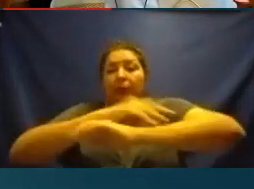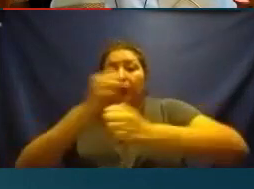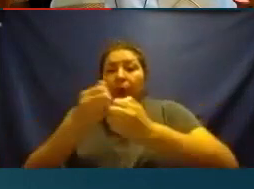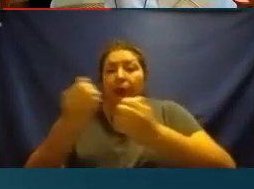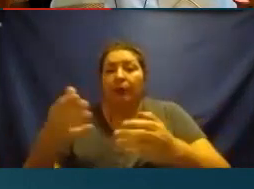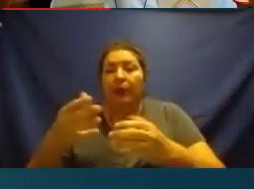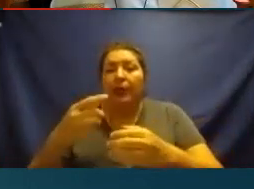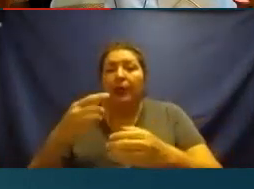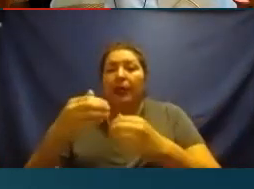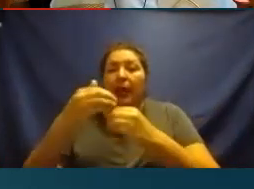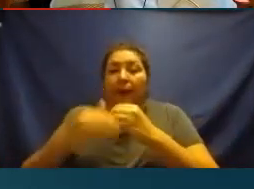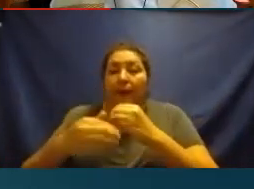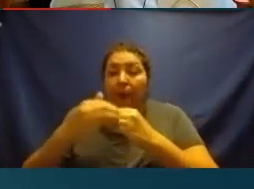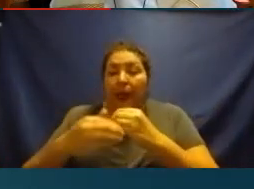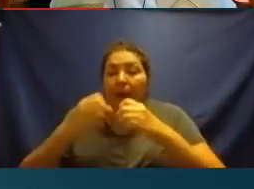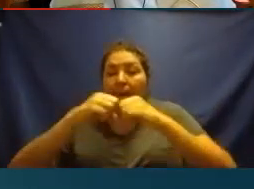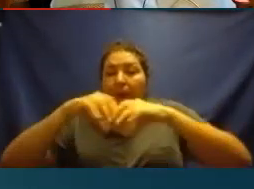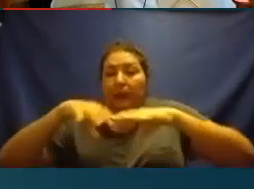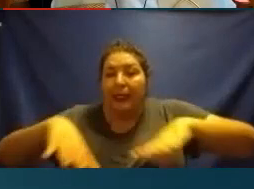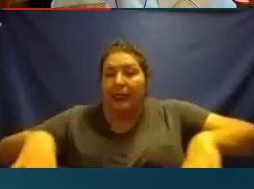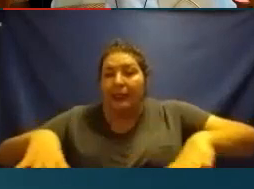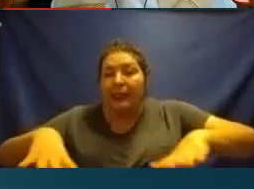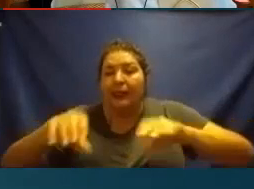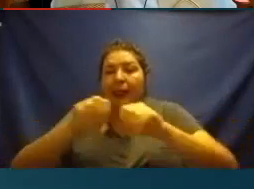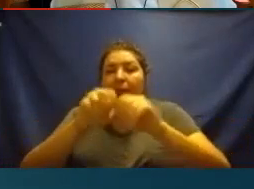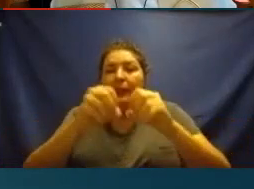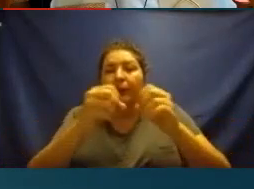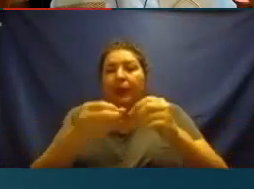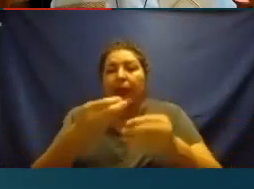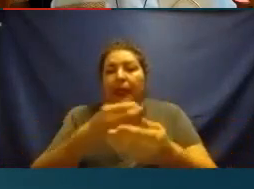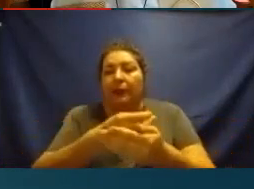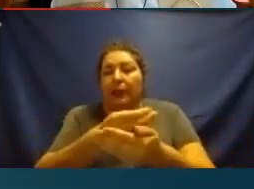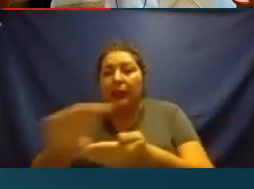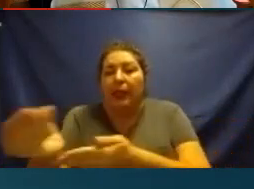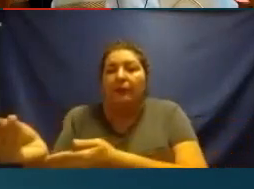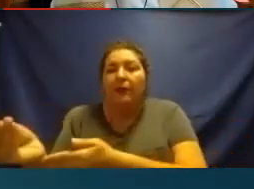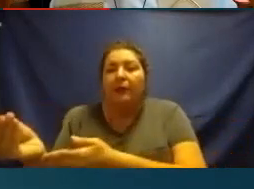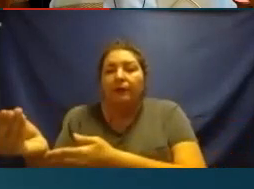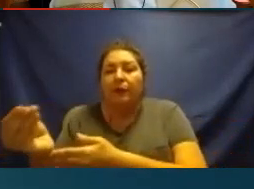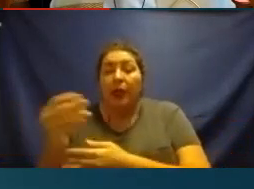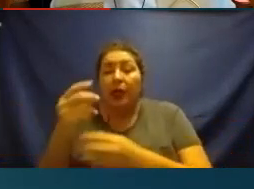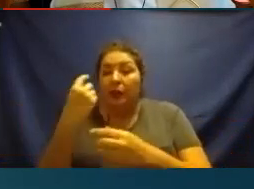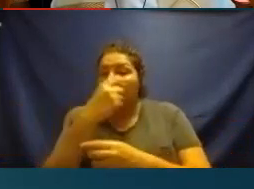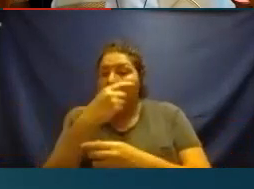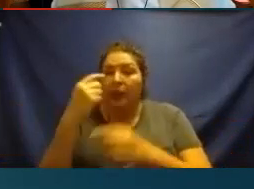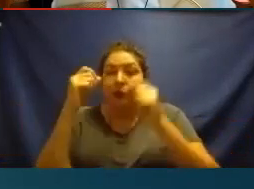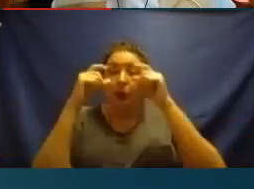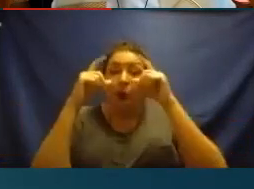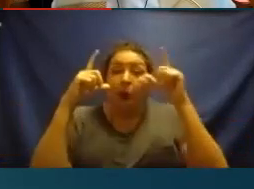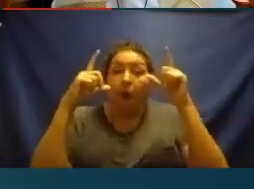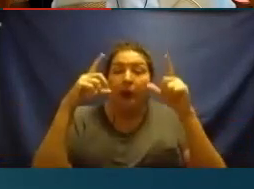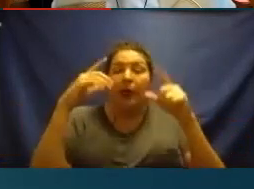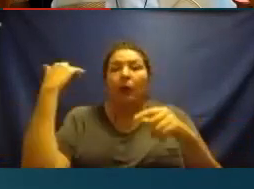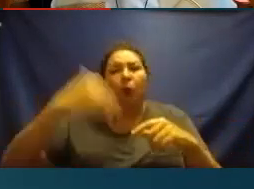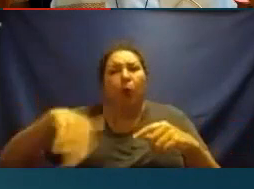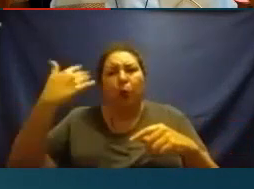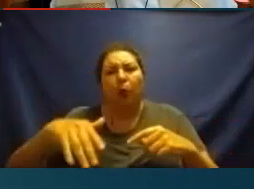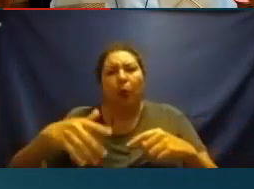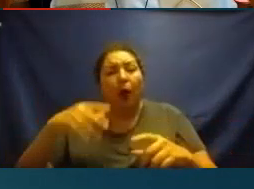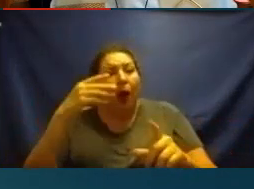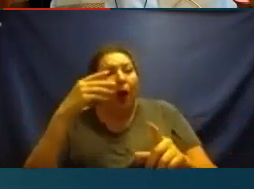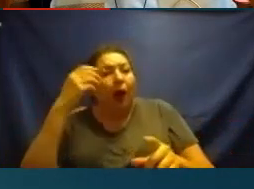bread, blessed it, and broke it, and gave it to them. And their eyes were open, and they recognized him, and